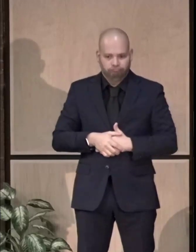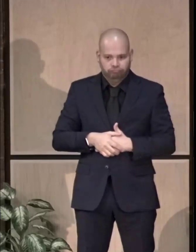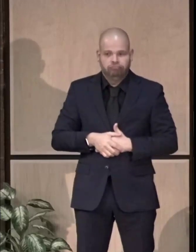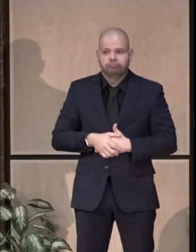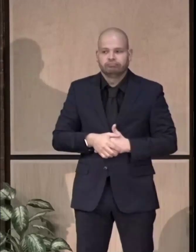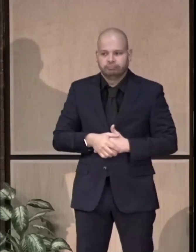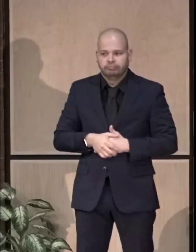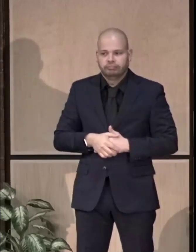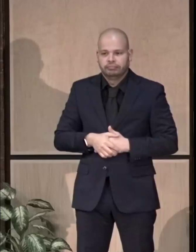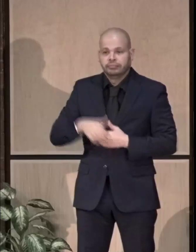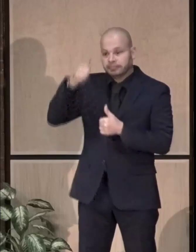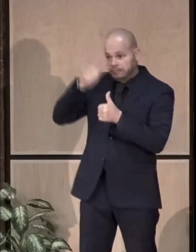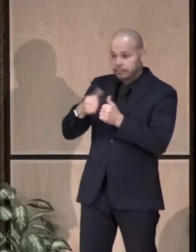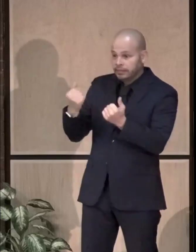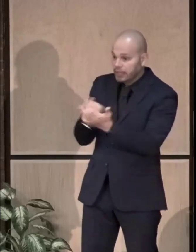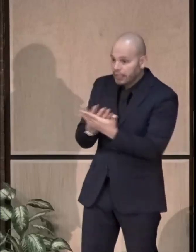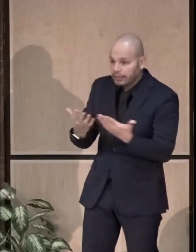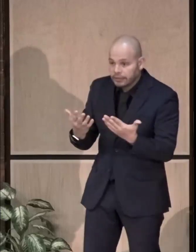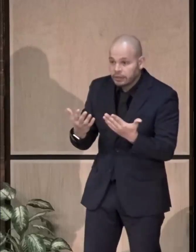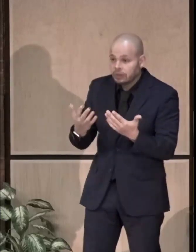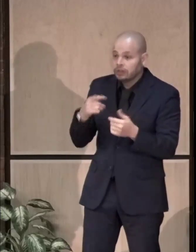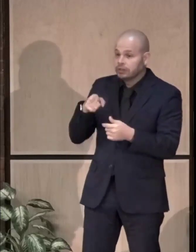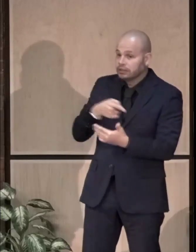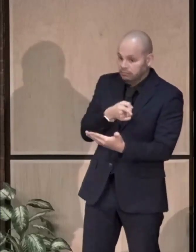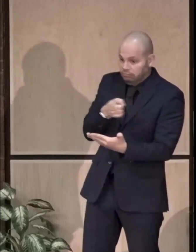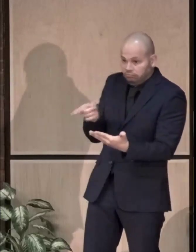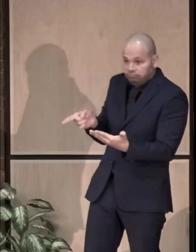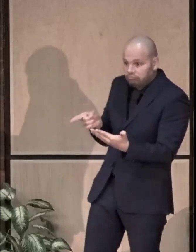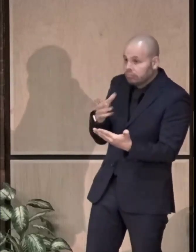learned from medical providers